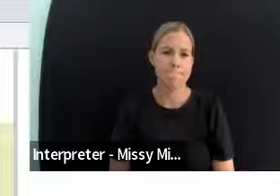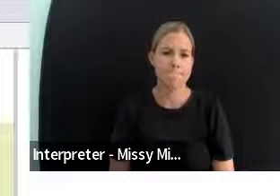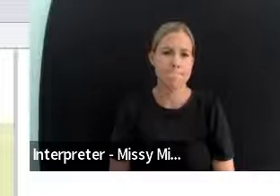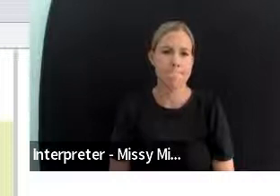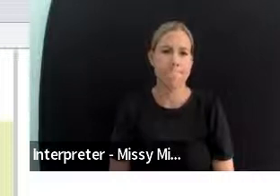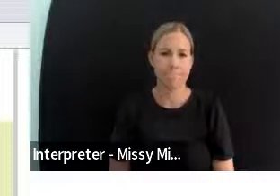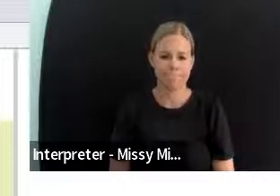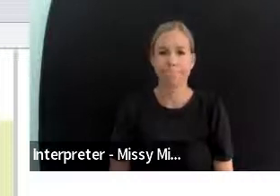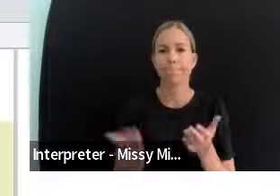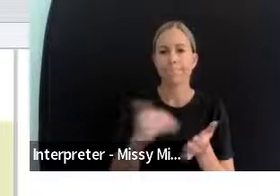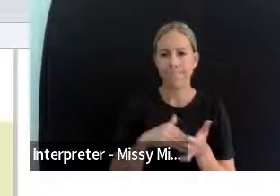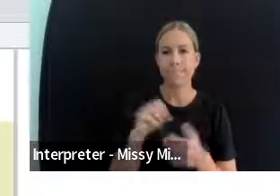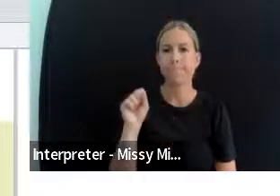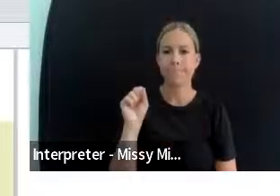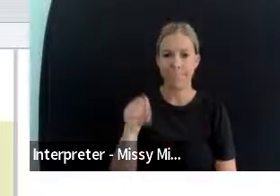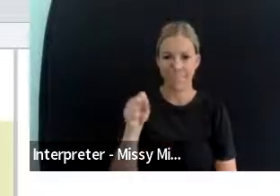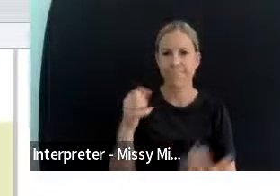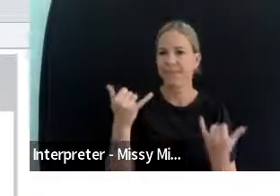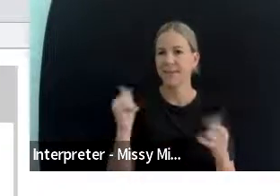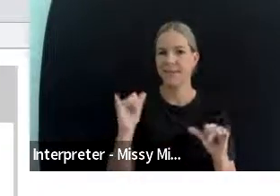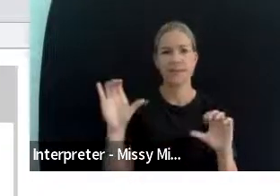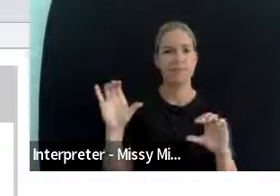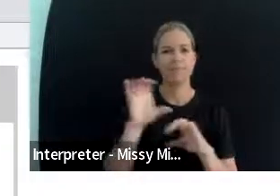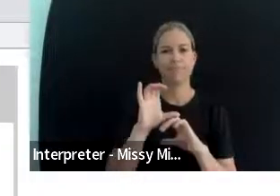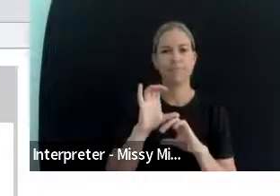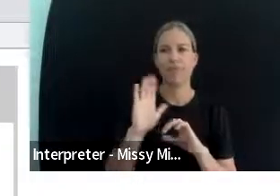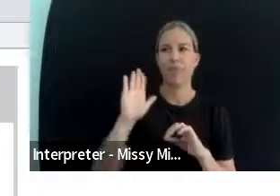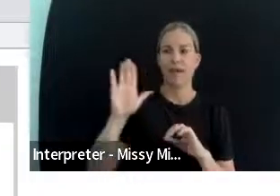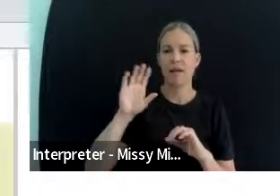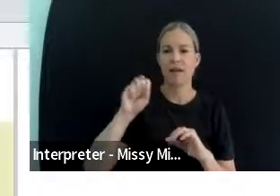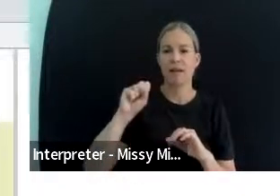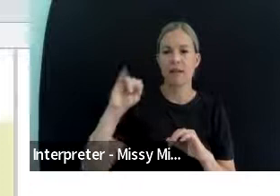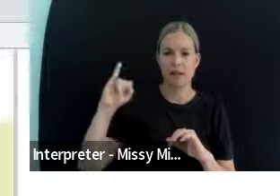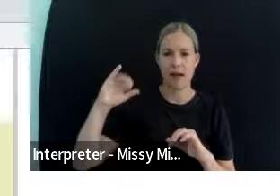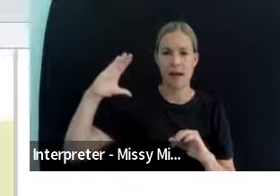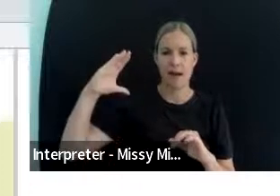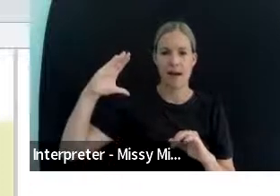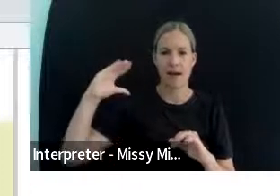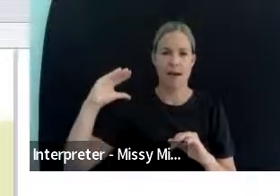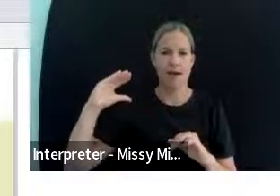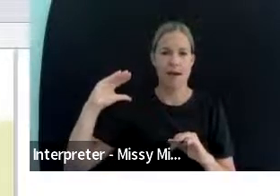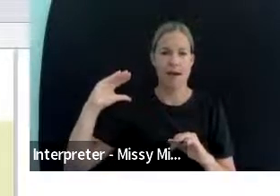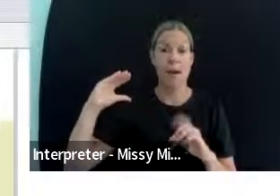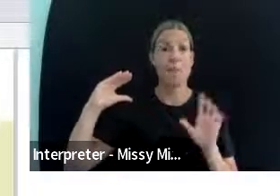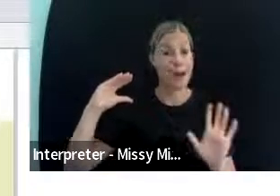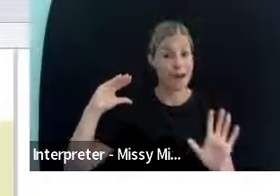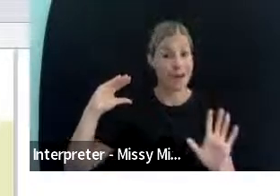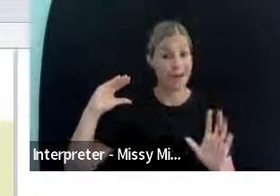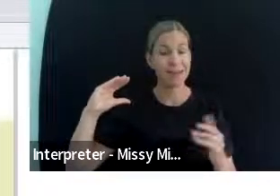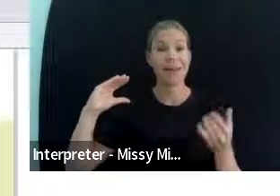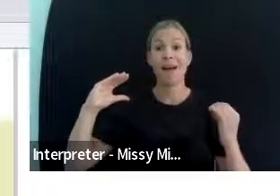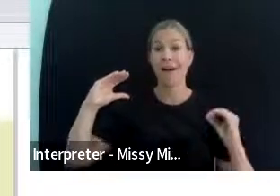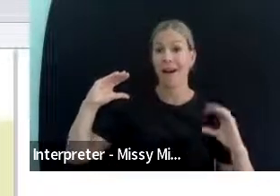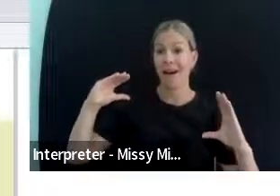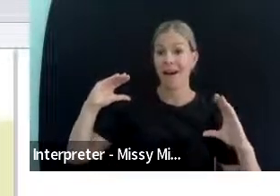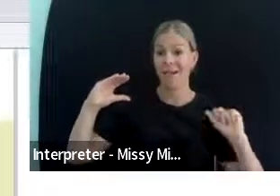is, yes, there is some offset of their SSI payment, but they are still going to have more money than if they didn't work. So